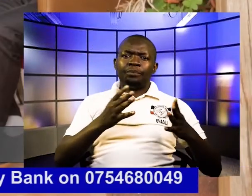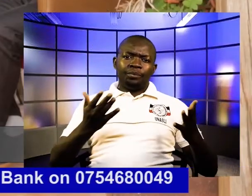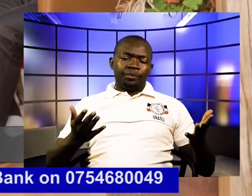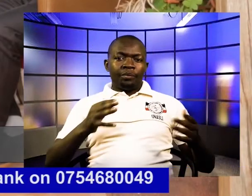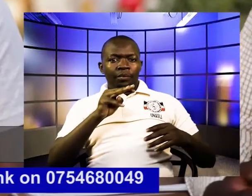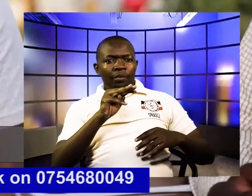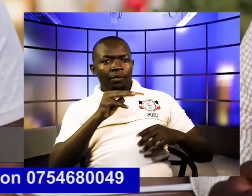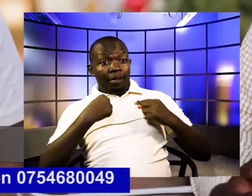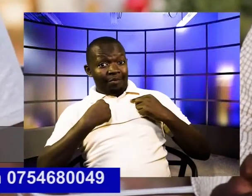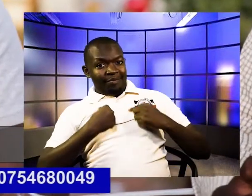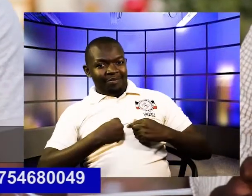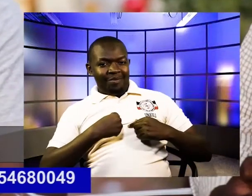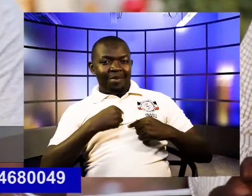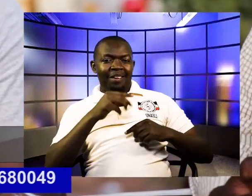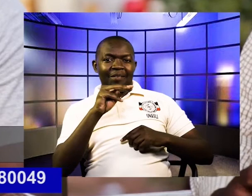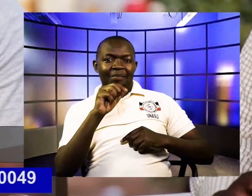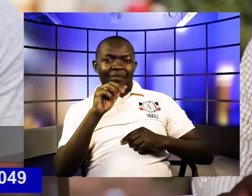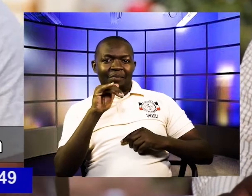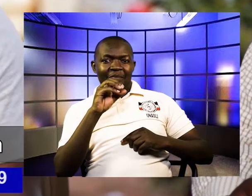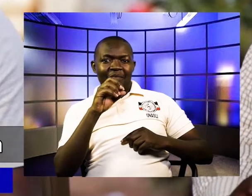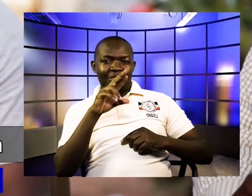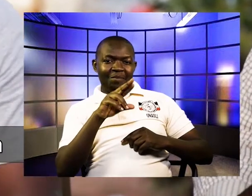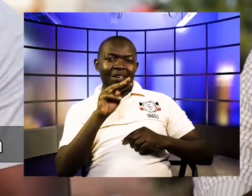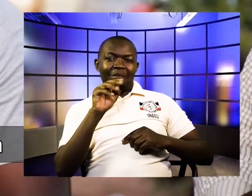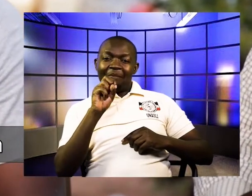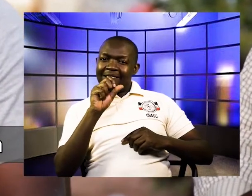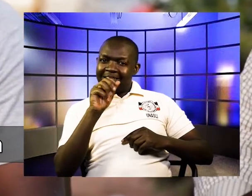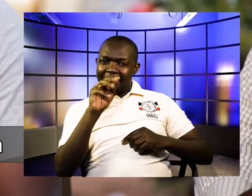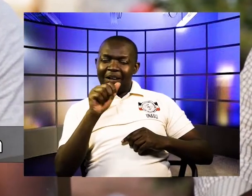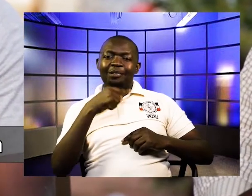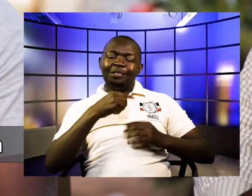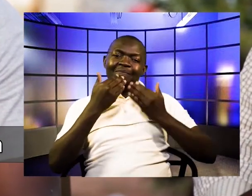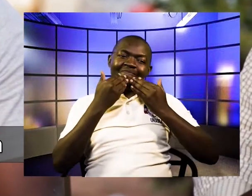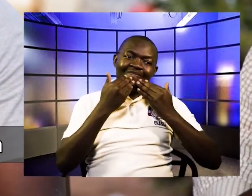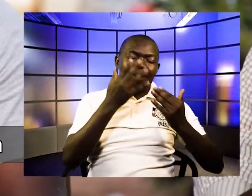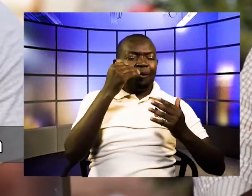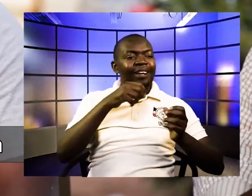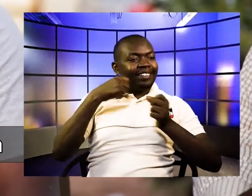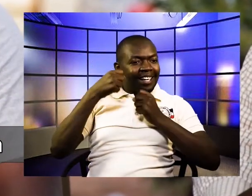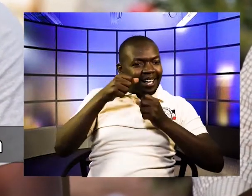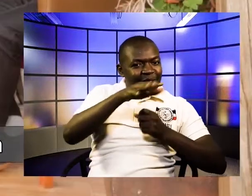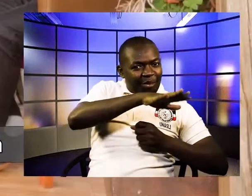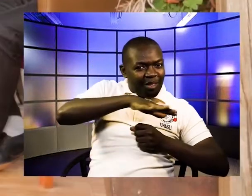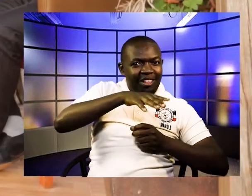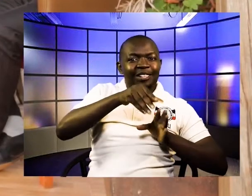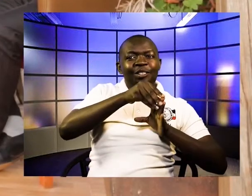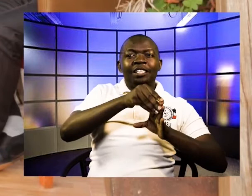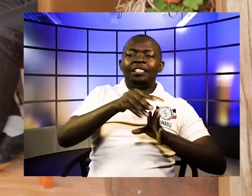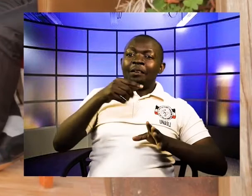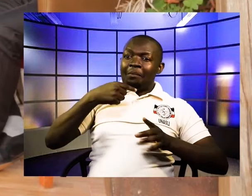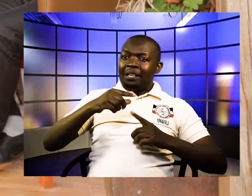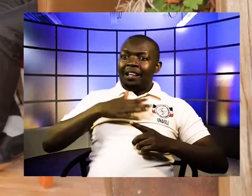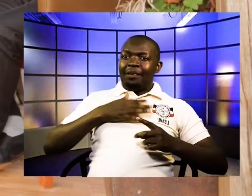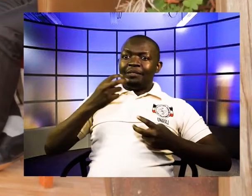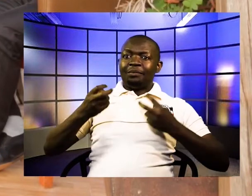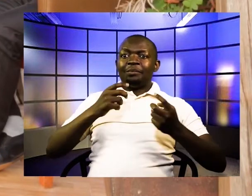Mayor Masaba, tukwebaza okukikirira abantu ba Kakajjo. Naye mu lugendo lwaffe luno lwa hold my hand ne Professor Sulaimani, anasinkana bakwano